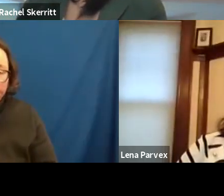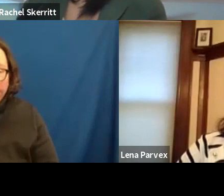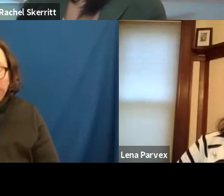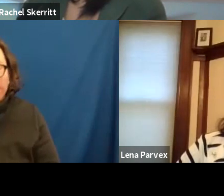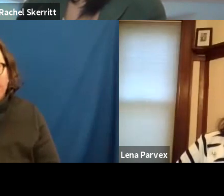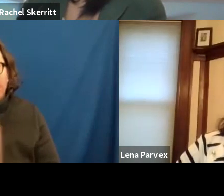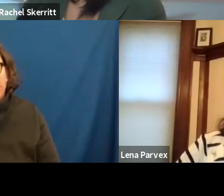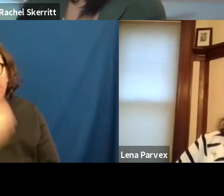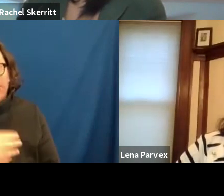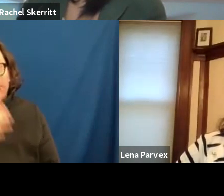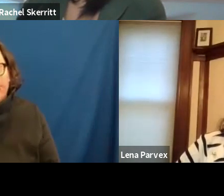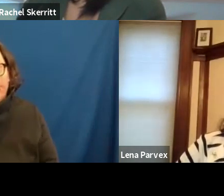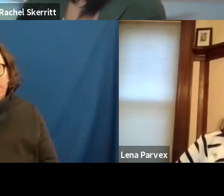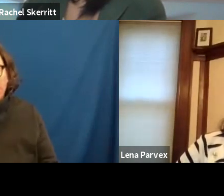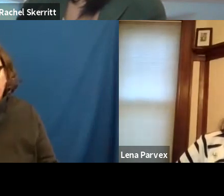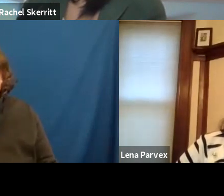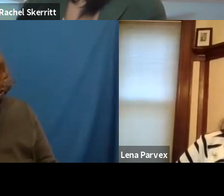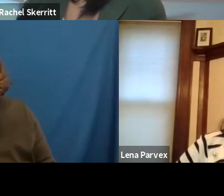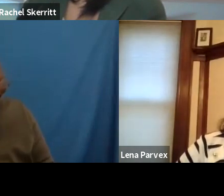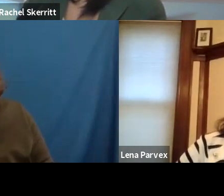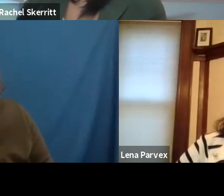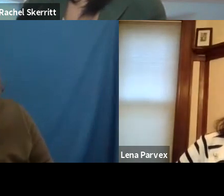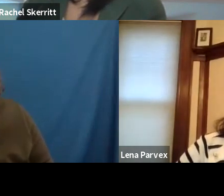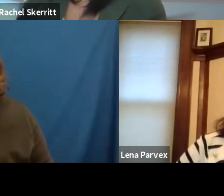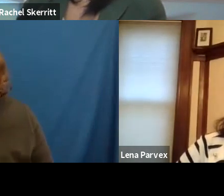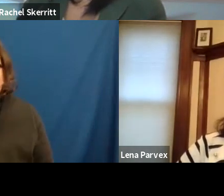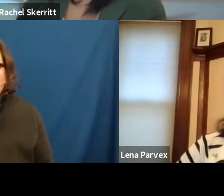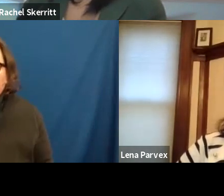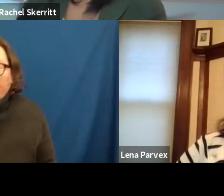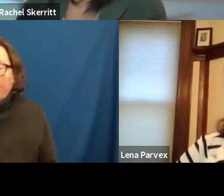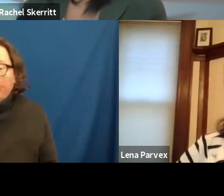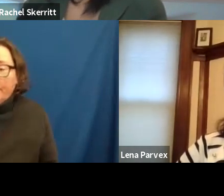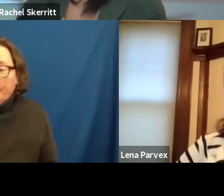Thank you. Next speaker is Fred Pusillo.